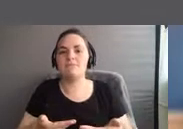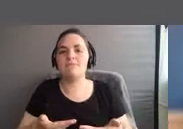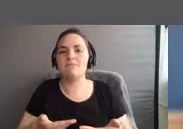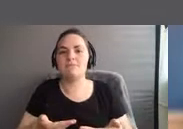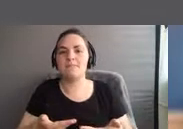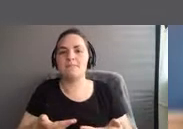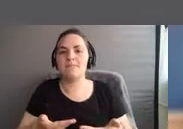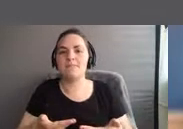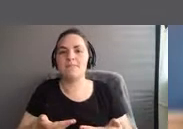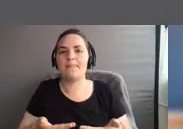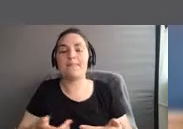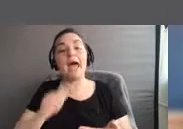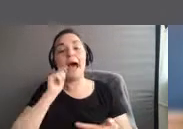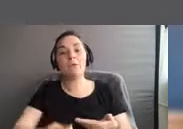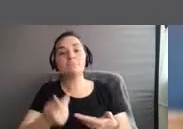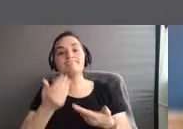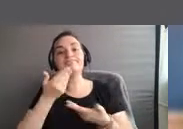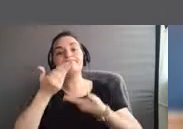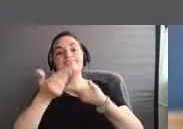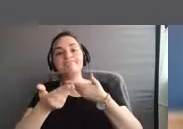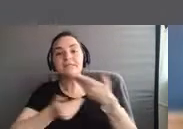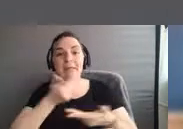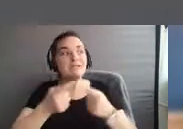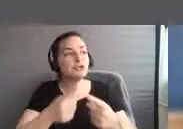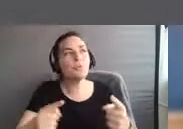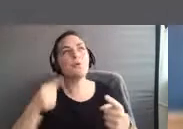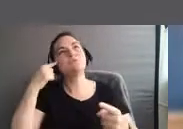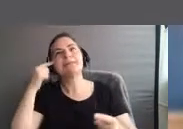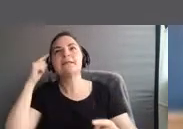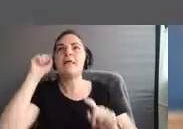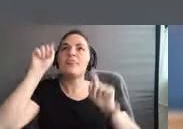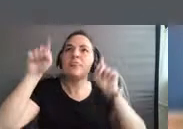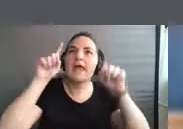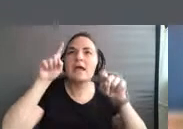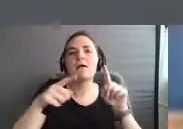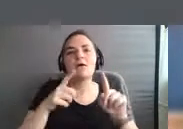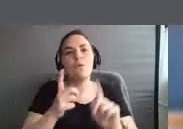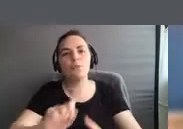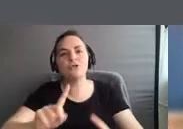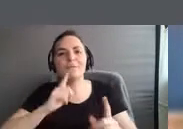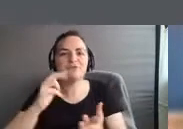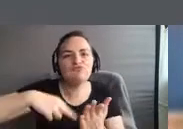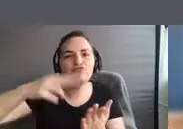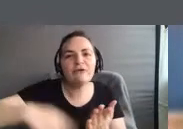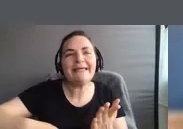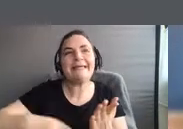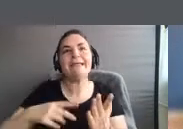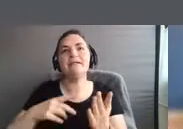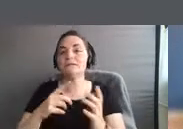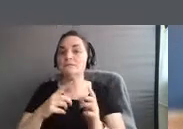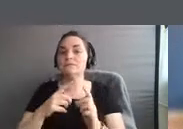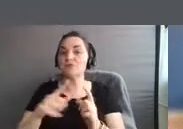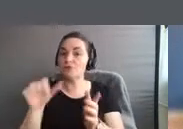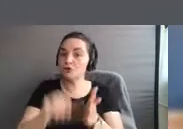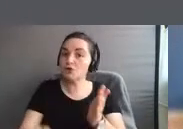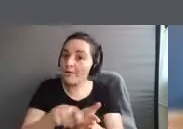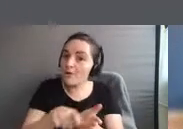the sorts of things you might need to think about. You need to start reading now, start making notes,